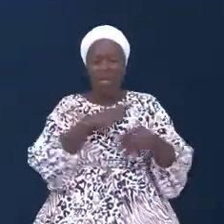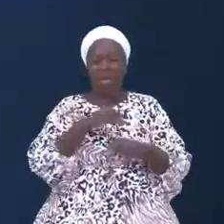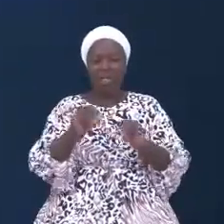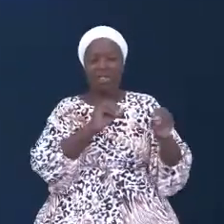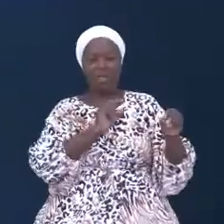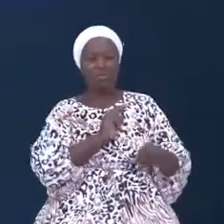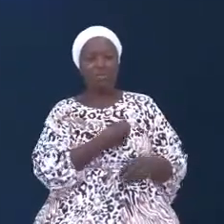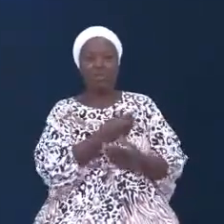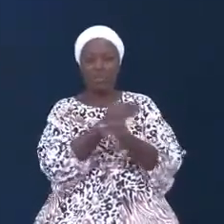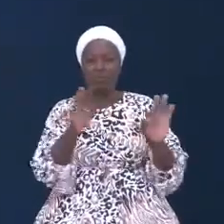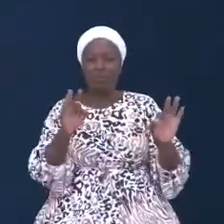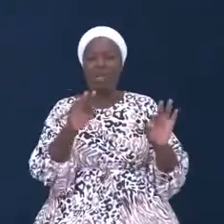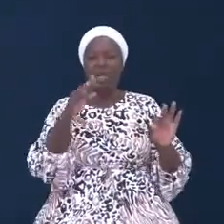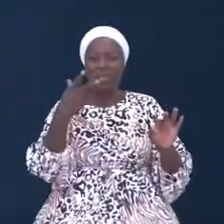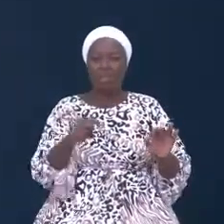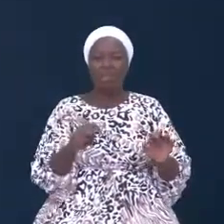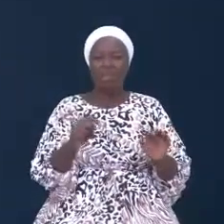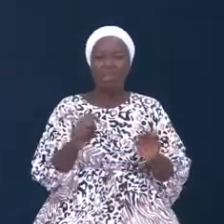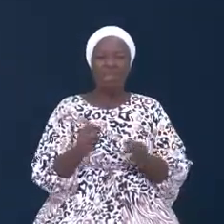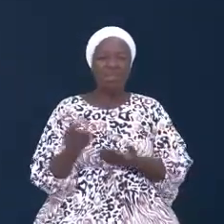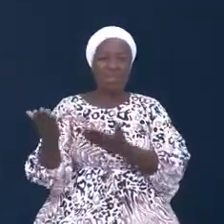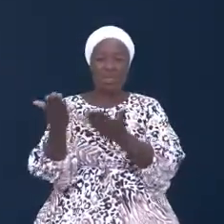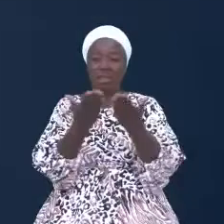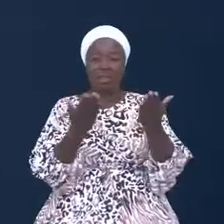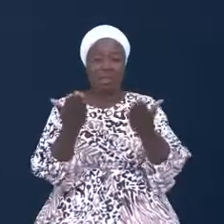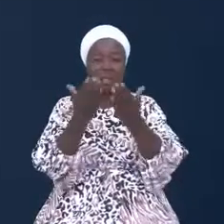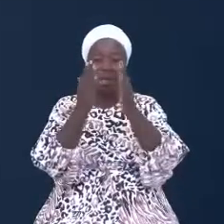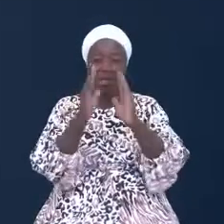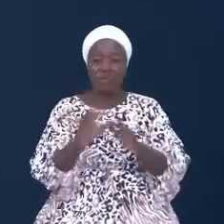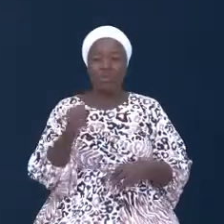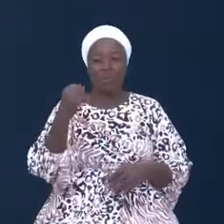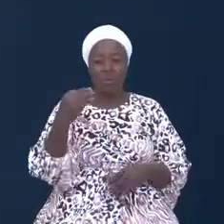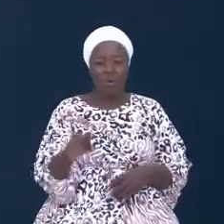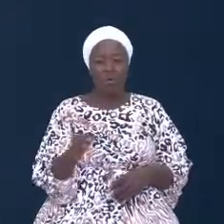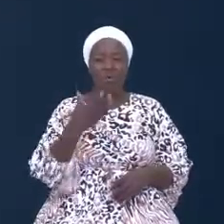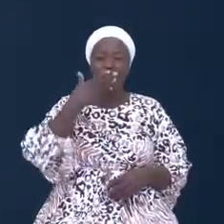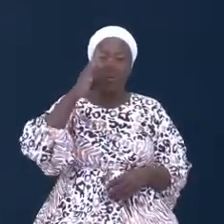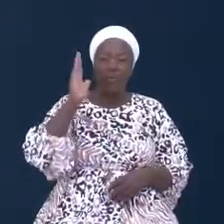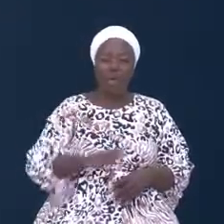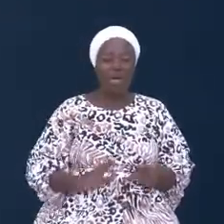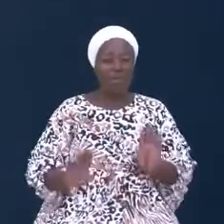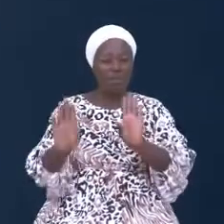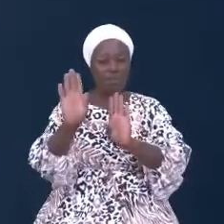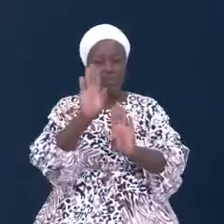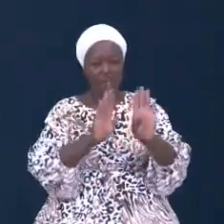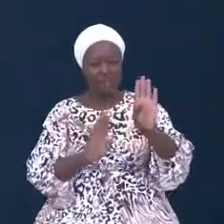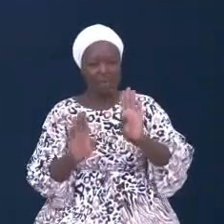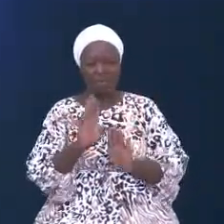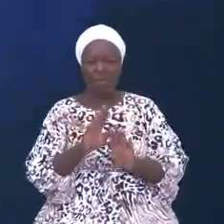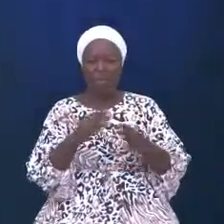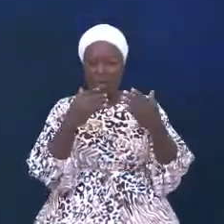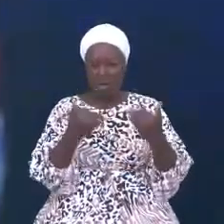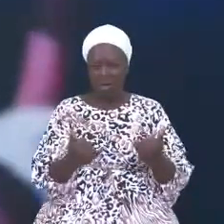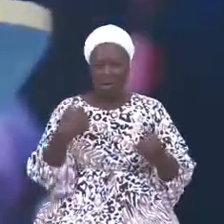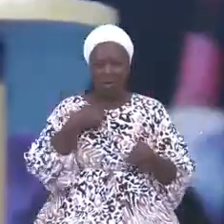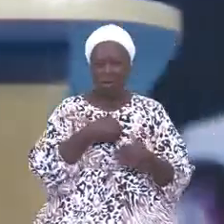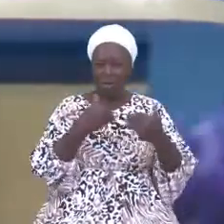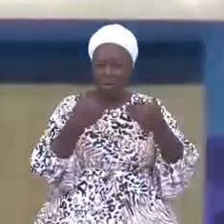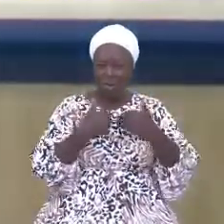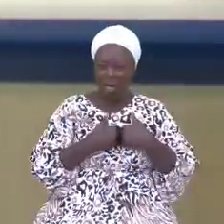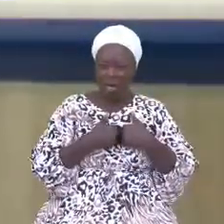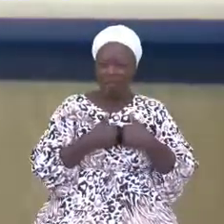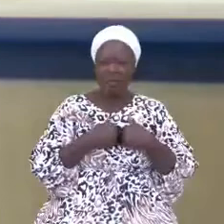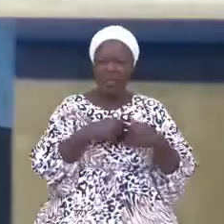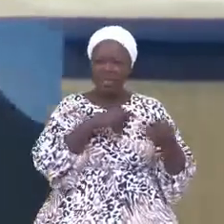free the slaves of bad behavior. Now, we urge